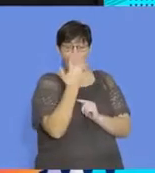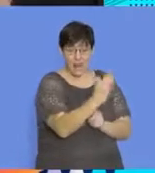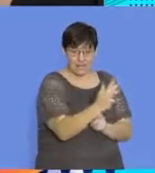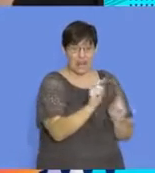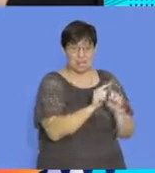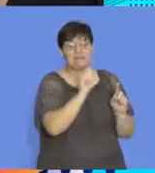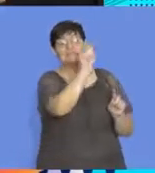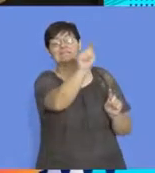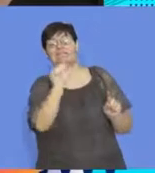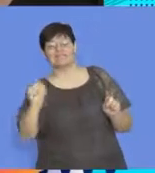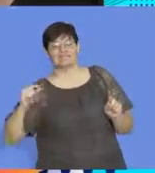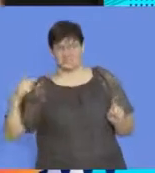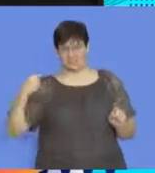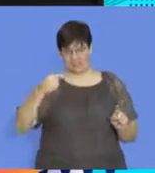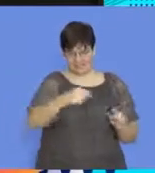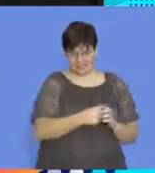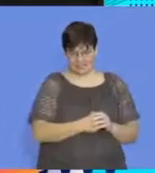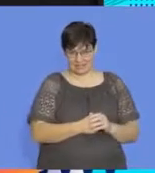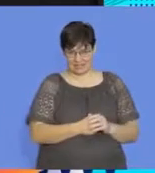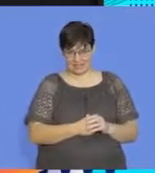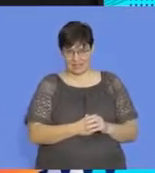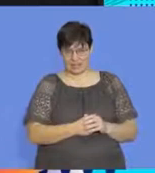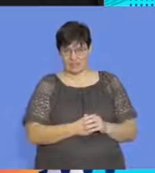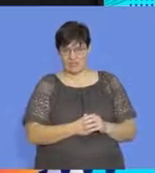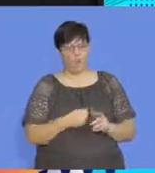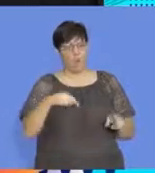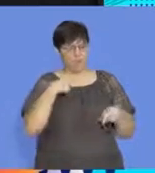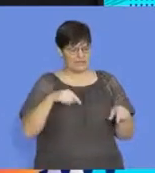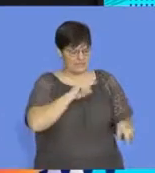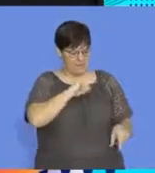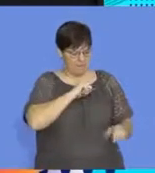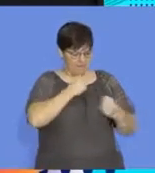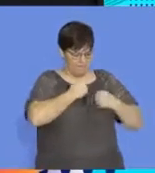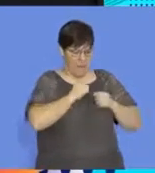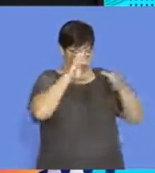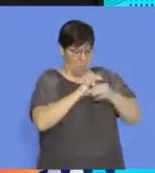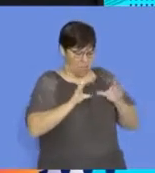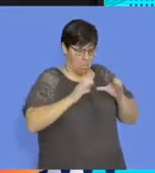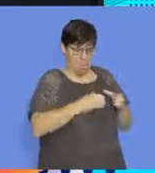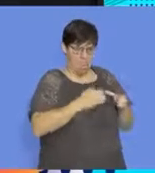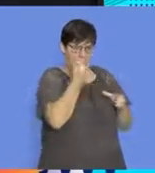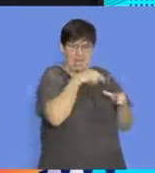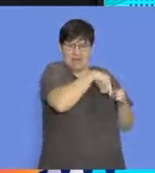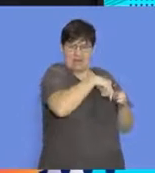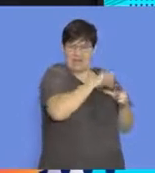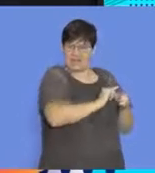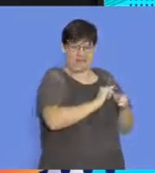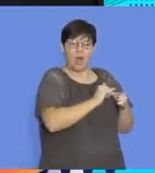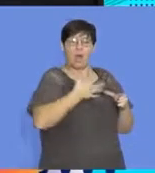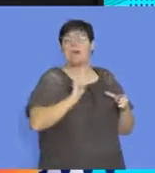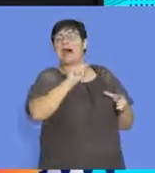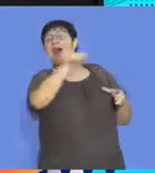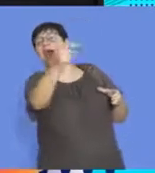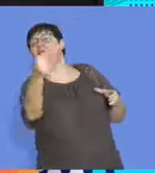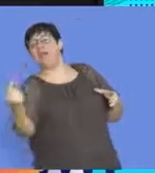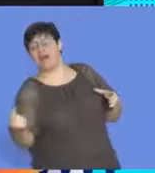one. Not the same, all the guys on my plant. I want one from one on a different plant. Okay, so usually what will happen is the plant can